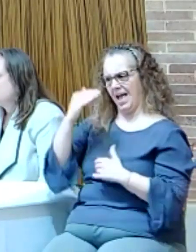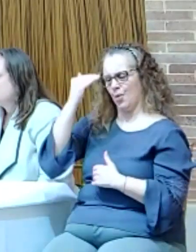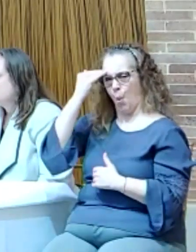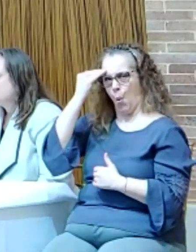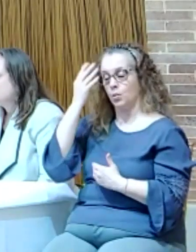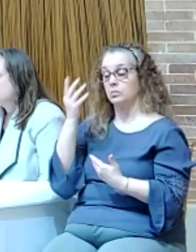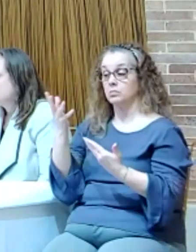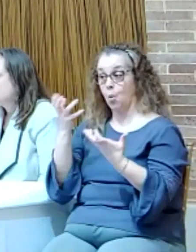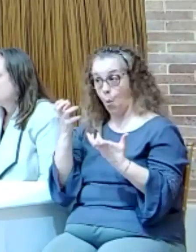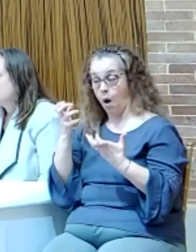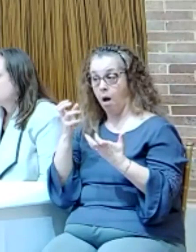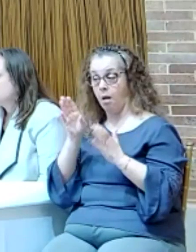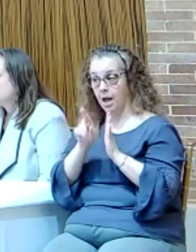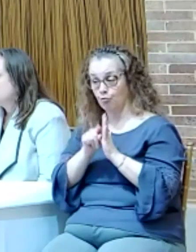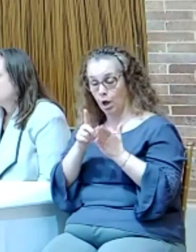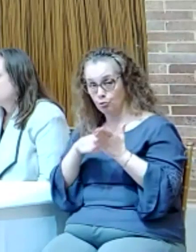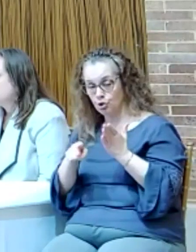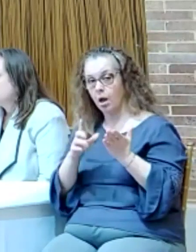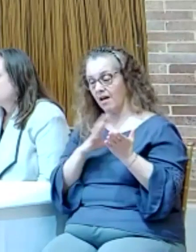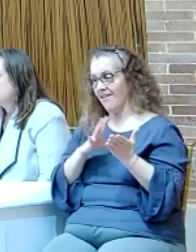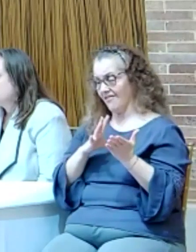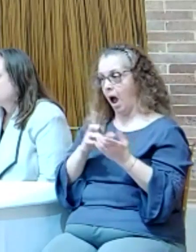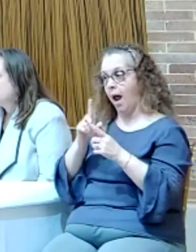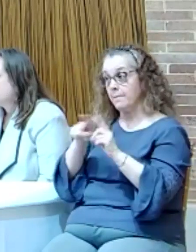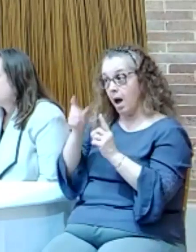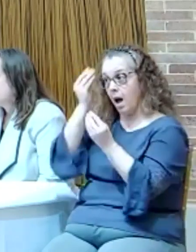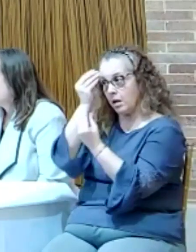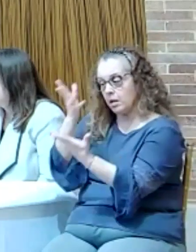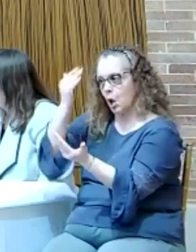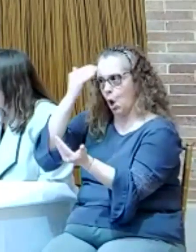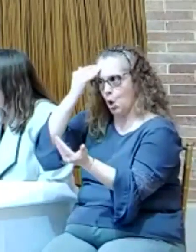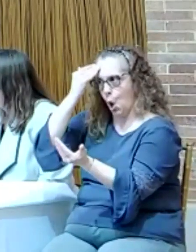but just tell them how they're opening themselves up for the liability